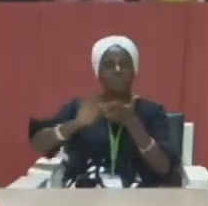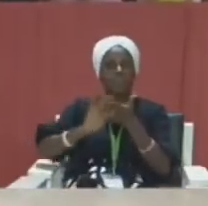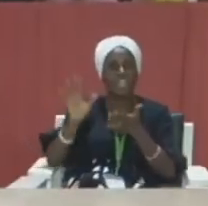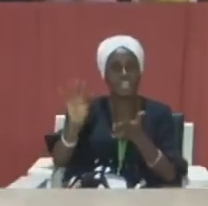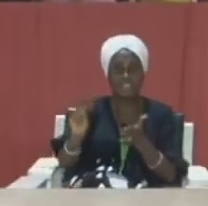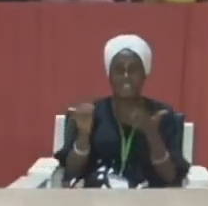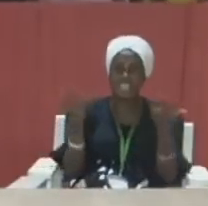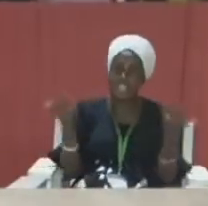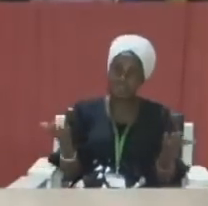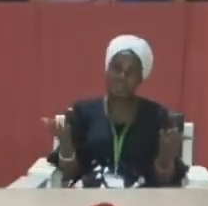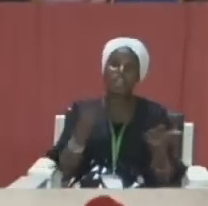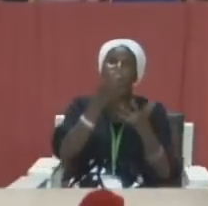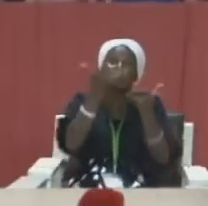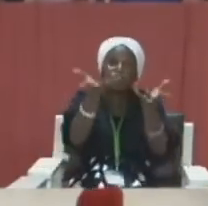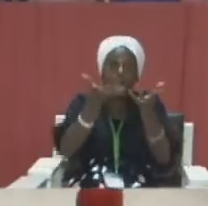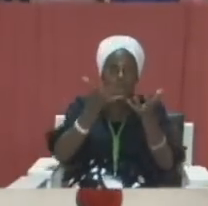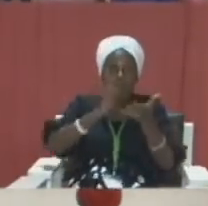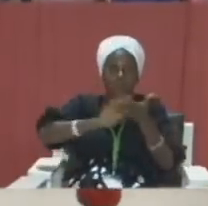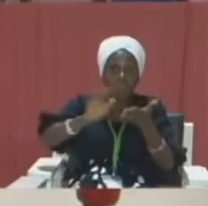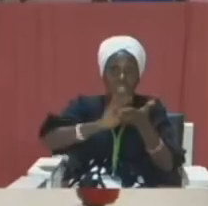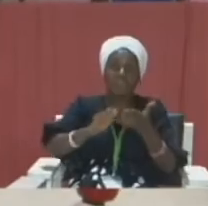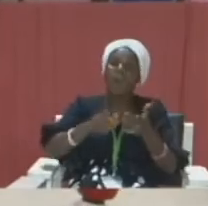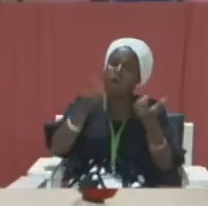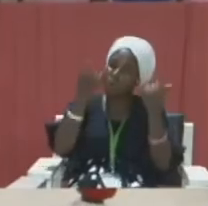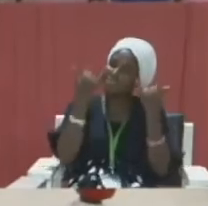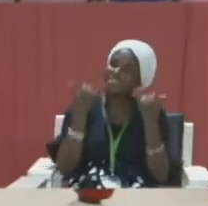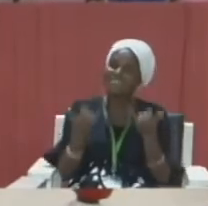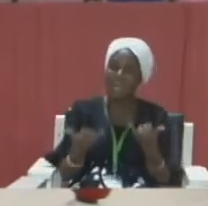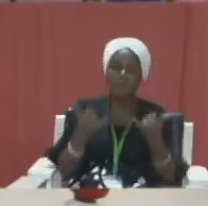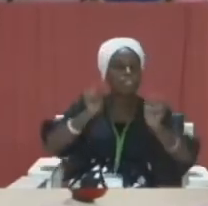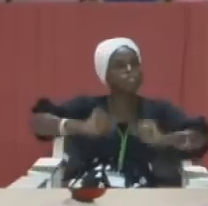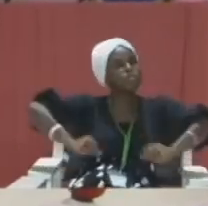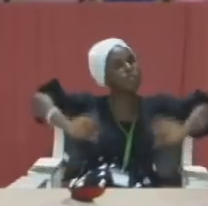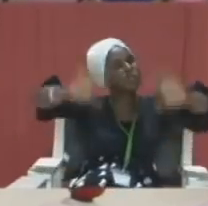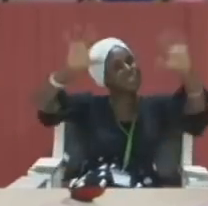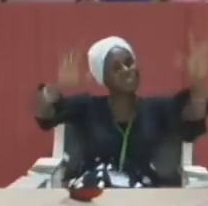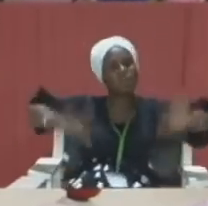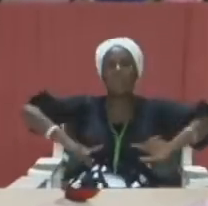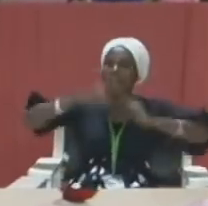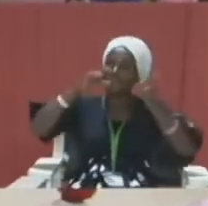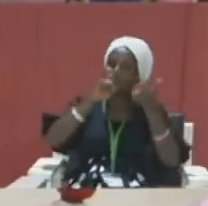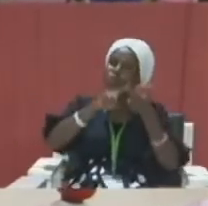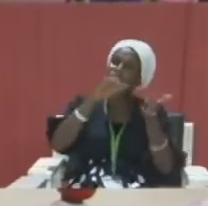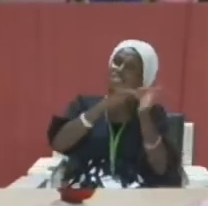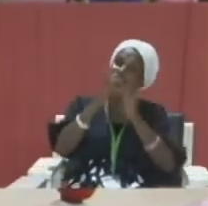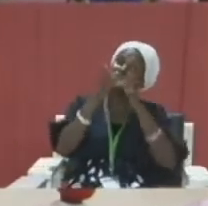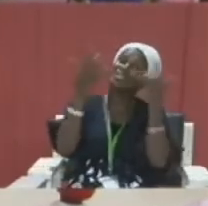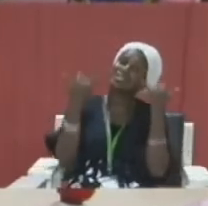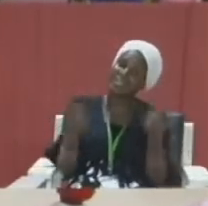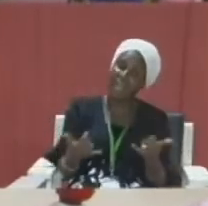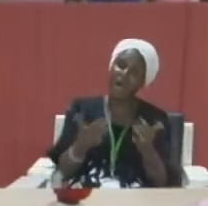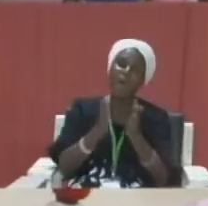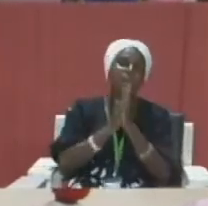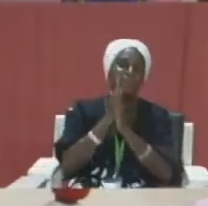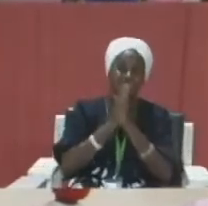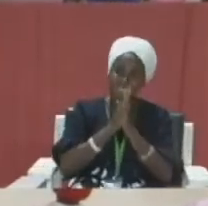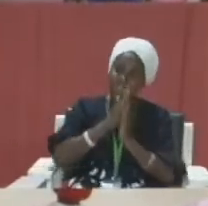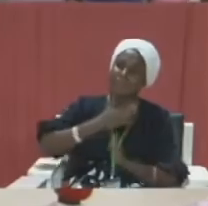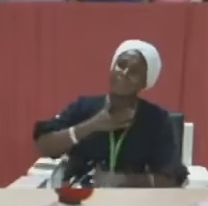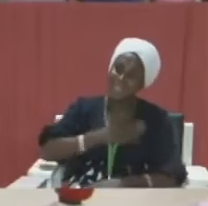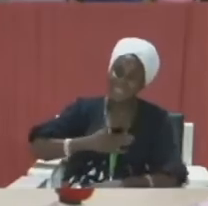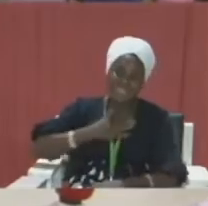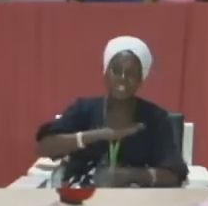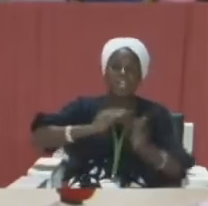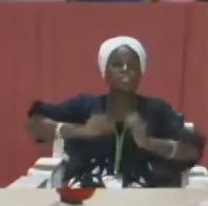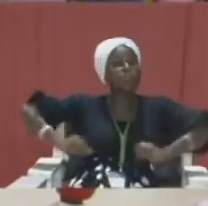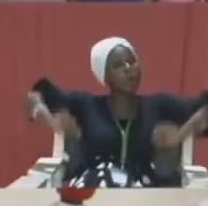man, thank you. Just keep coming. Six. Thank you. Keep coming. Keep coming. Just keep coming. I